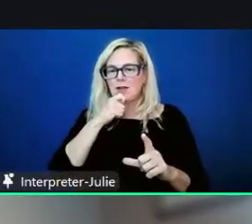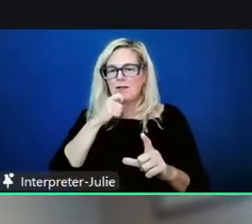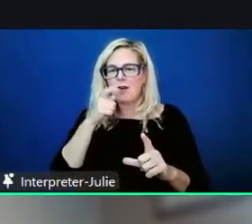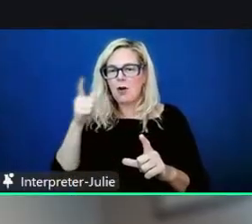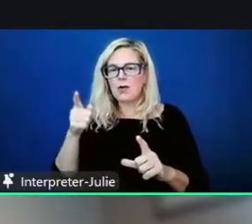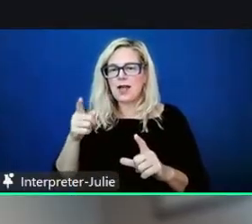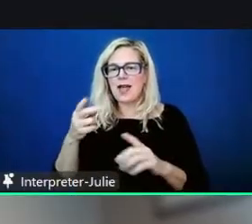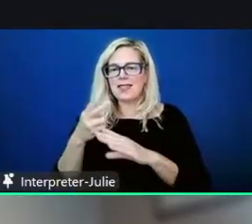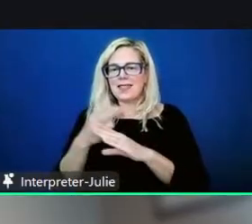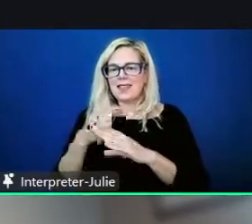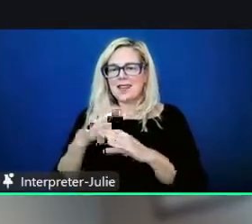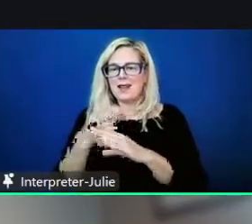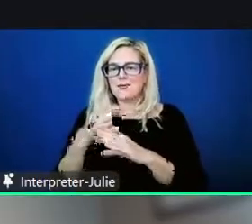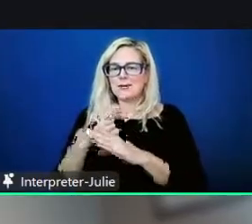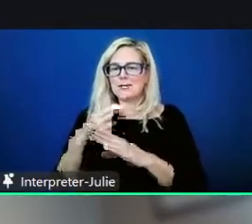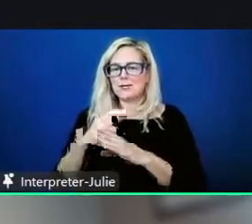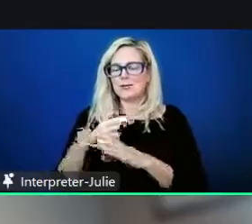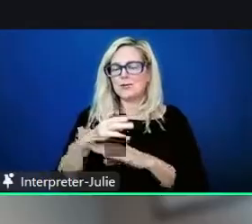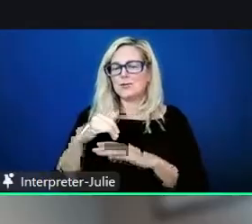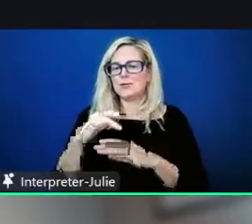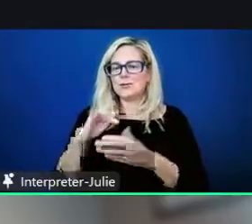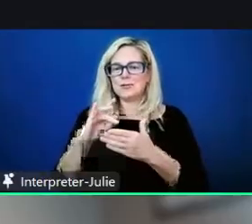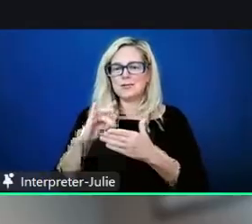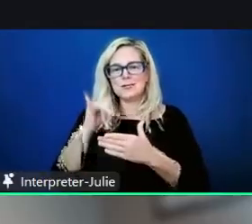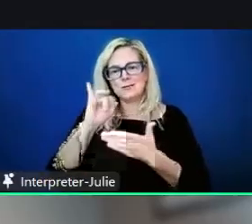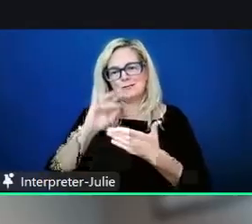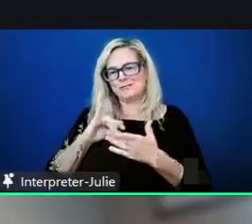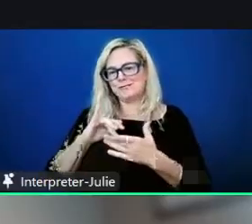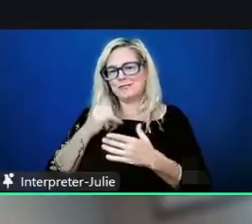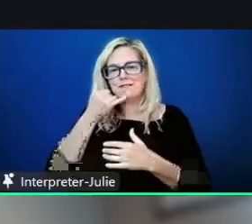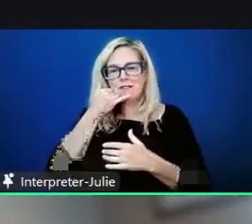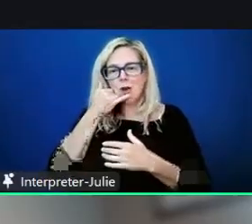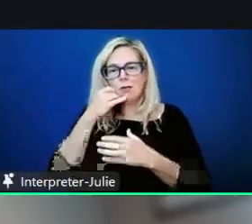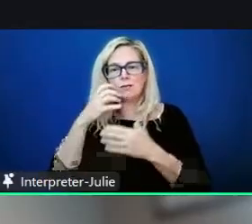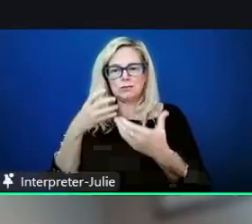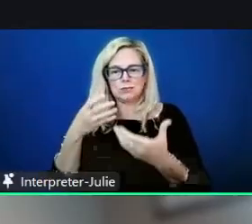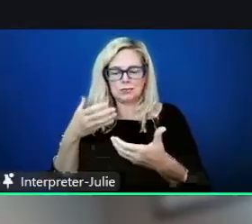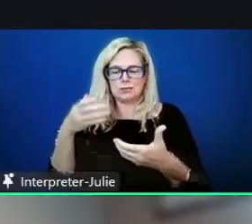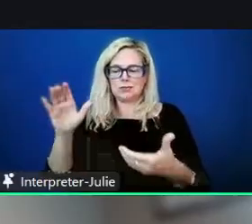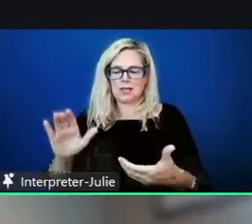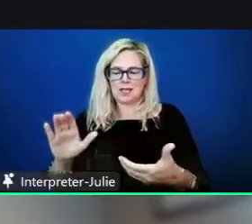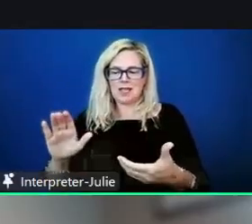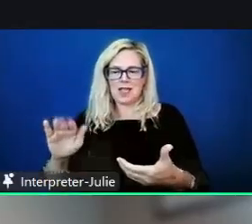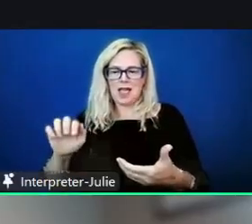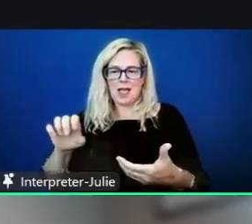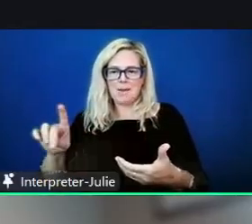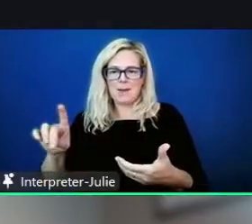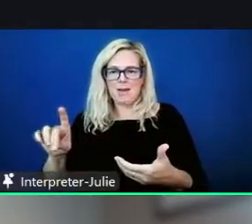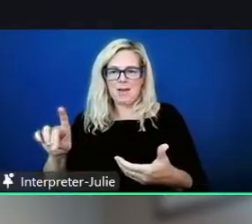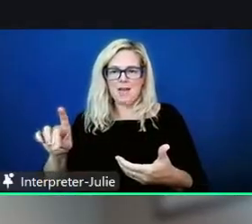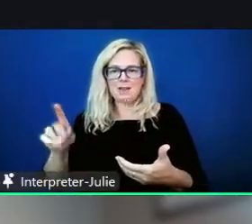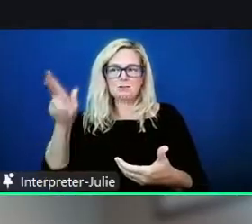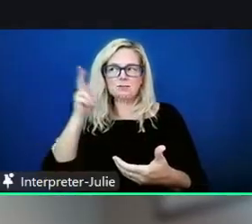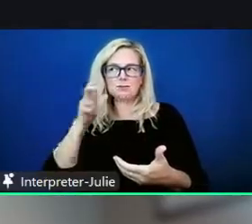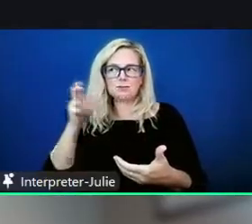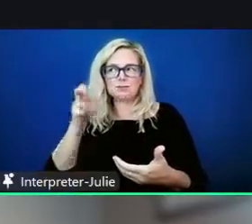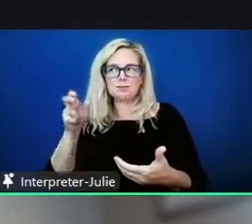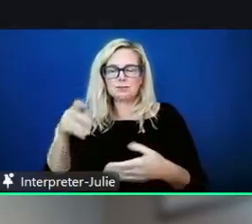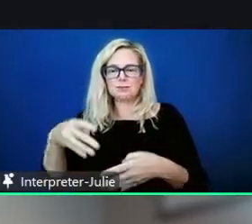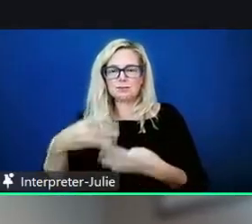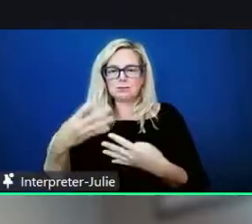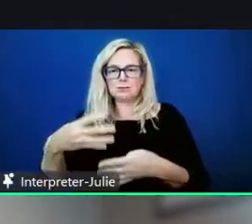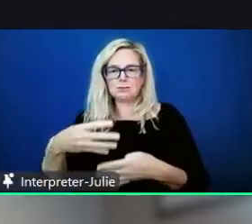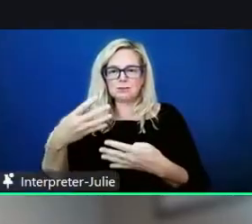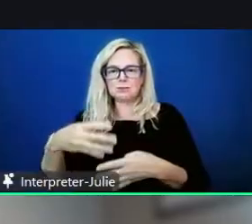to display it. So, but you can use a script like I use a live medical transcription service to ensure I capture every important detail